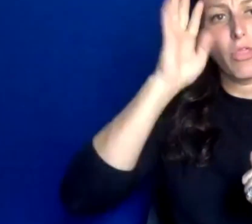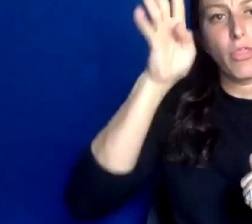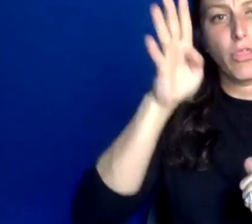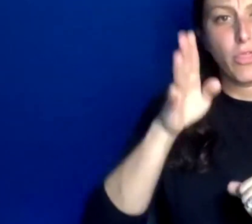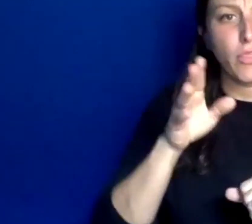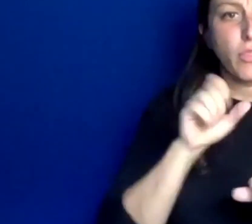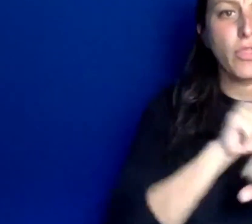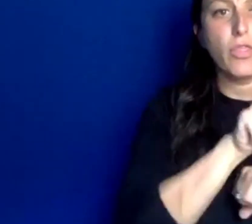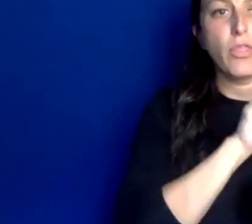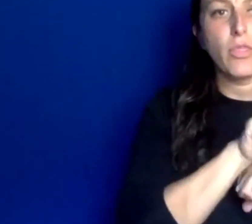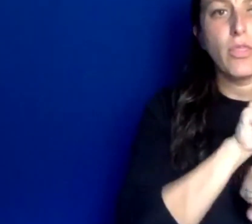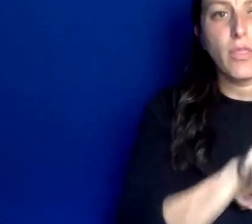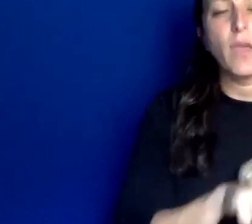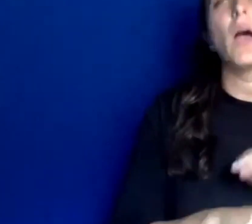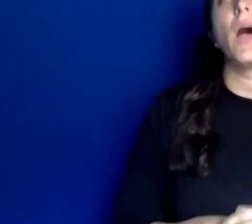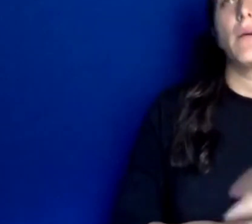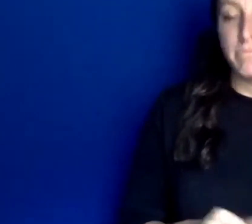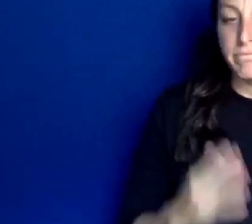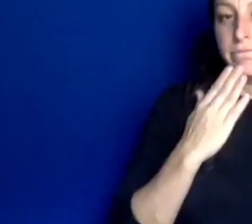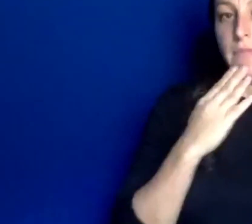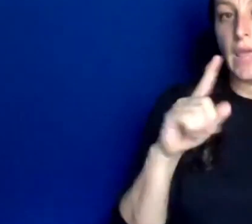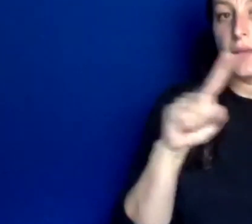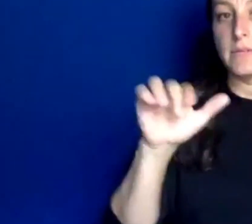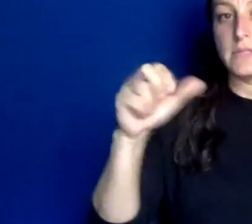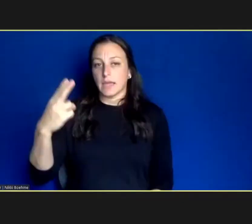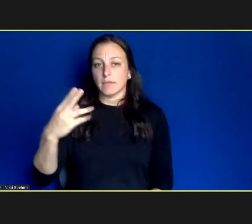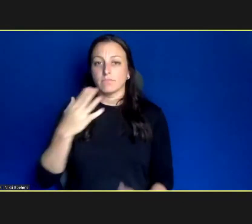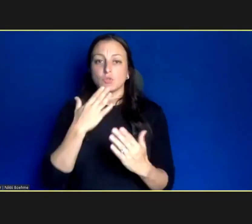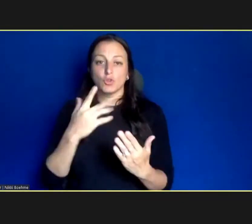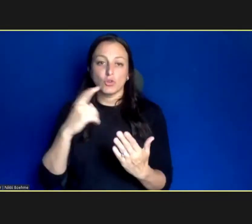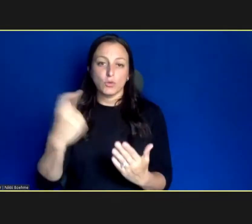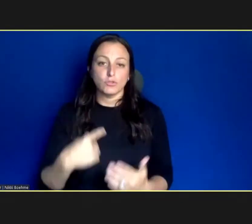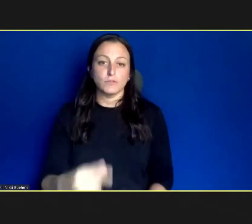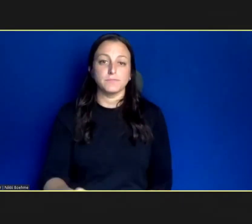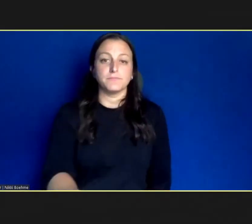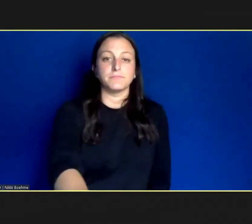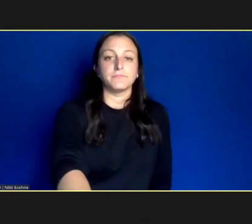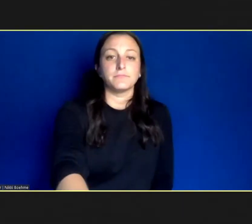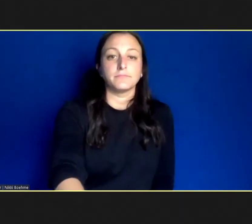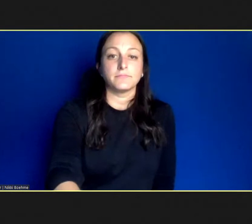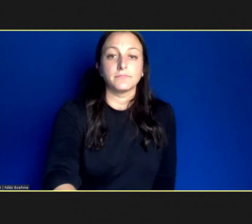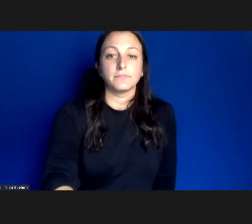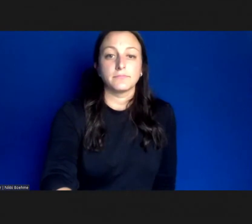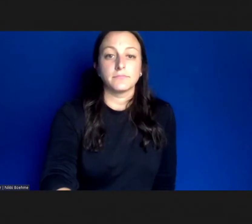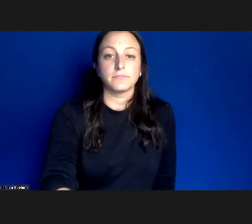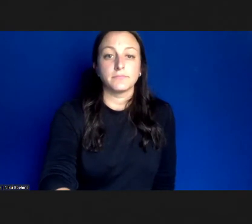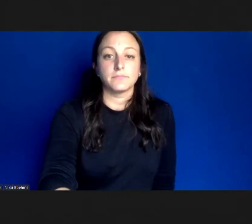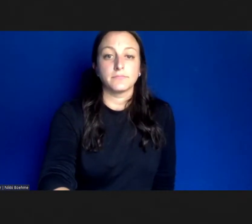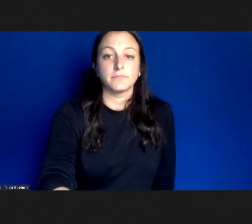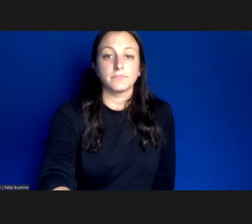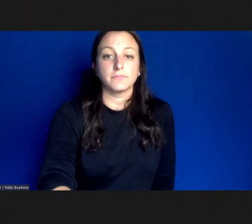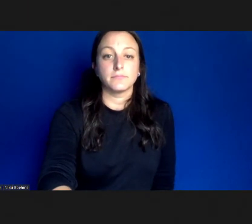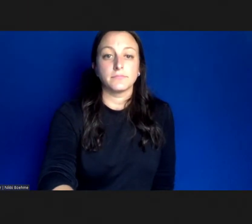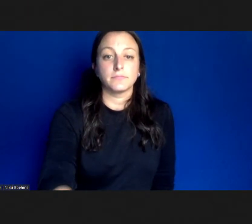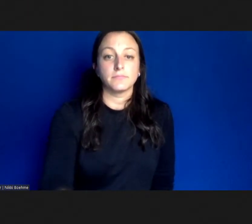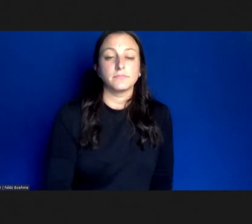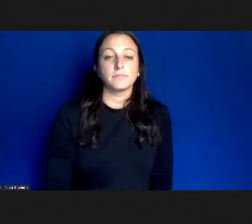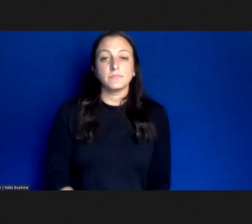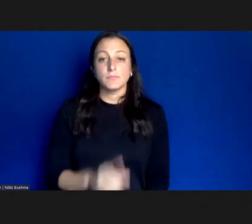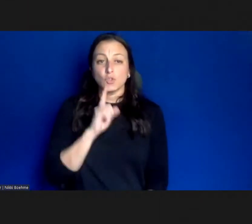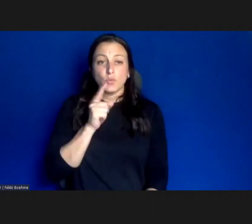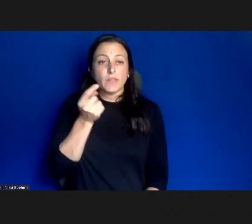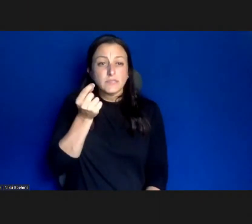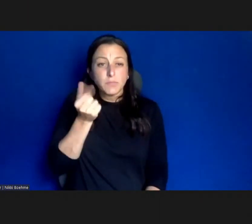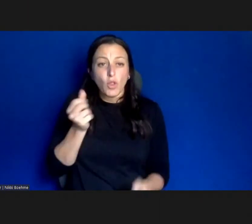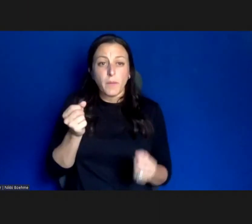Yeah, thanks, Zach. It's a really good question. So there's a very small opportunity for abuse within